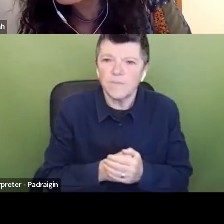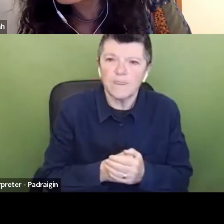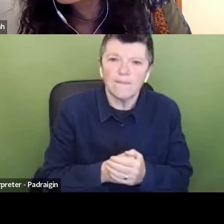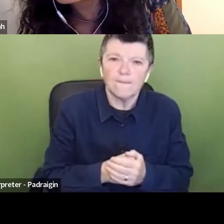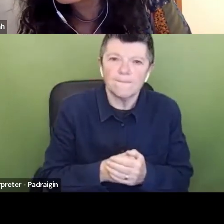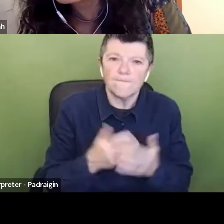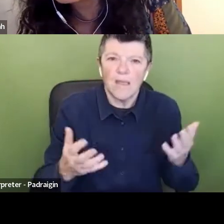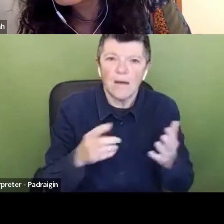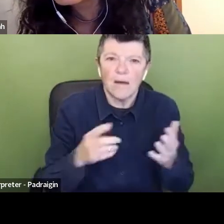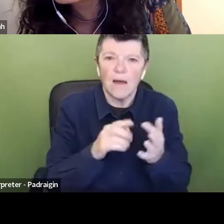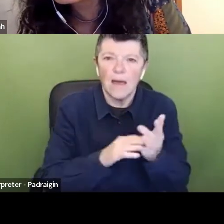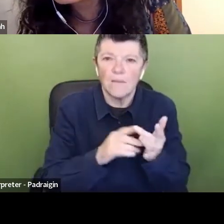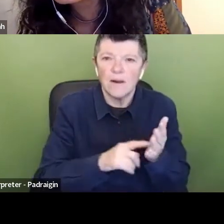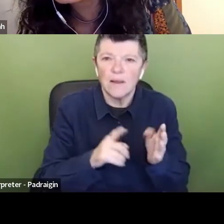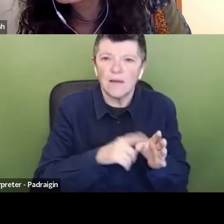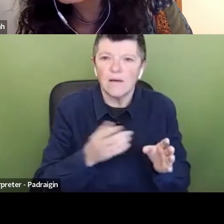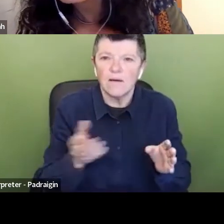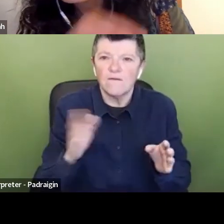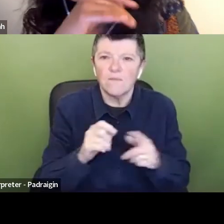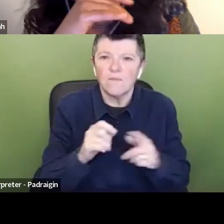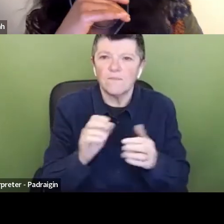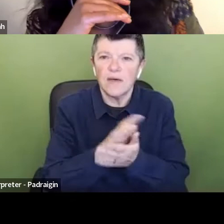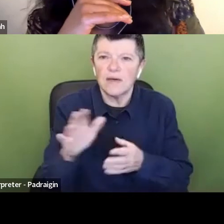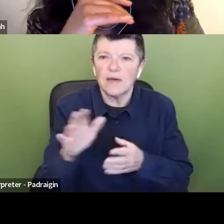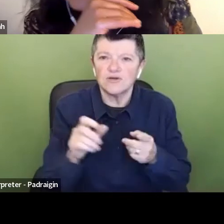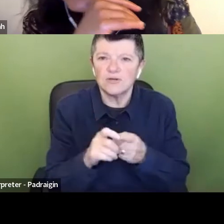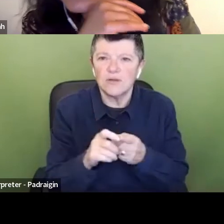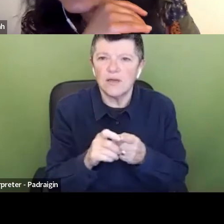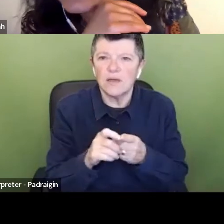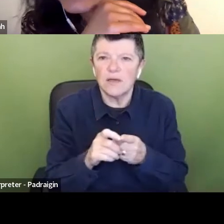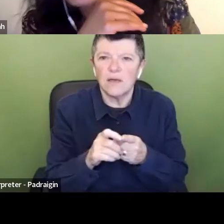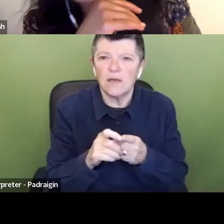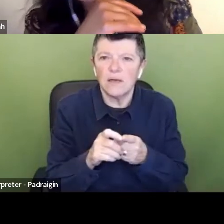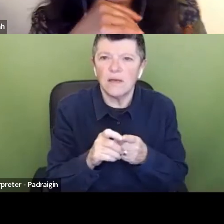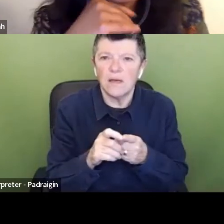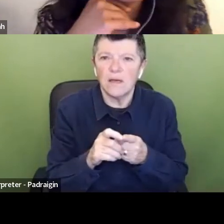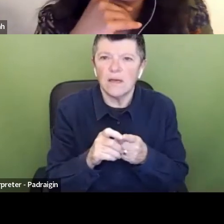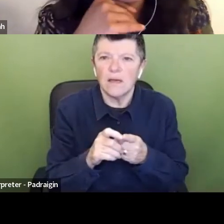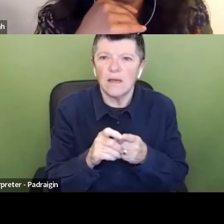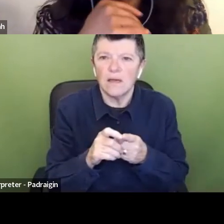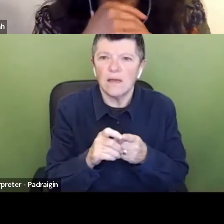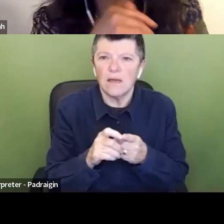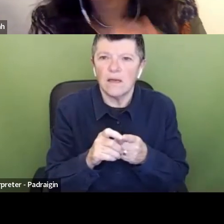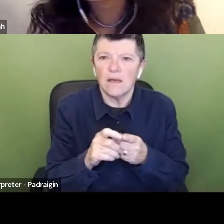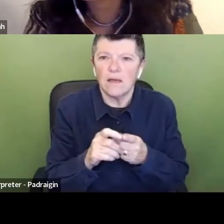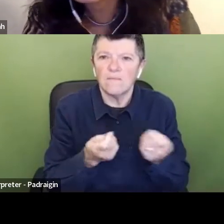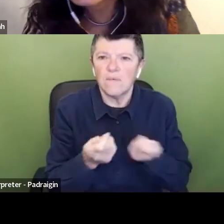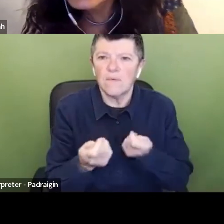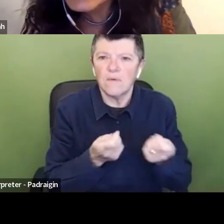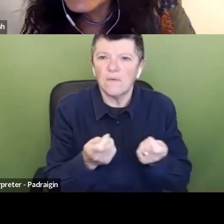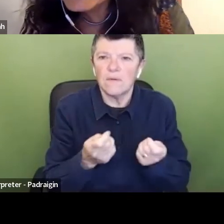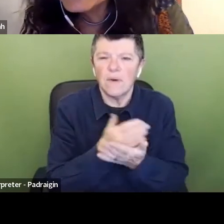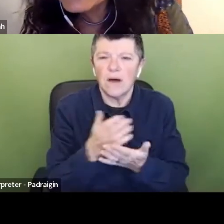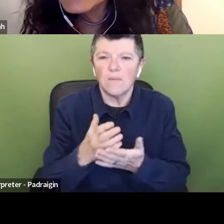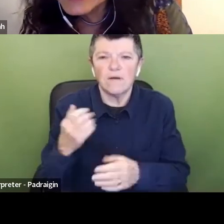Emily from the PhD who's doing a PhD administrator in the Department of